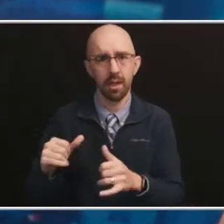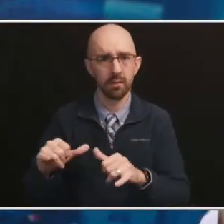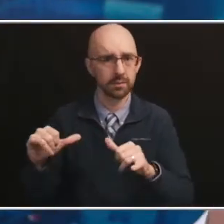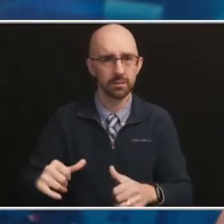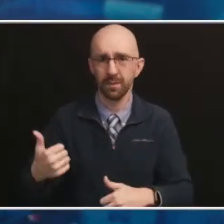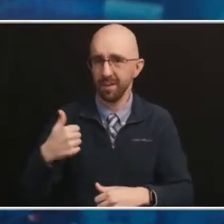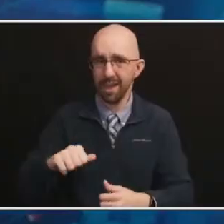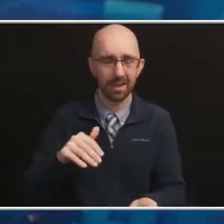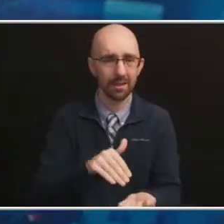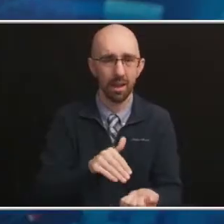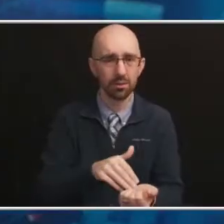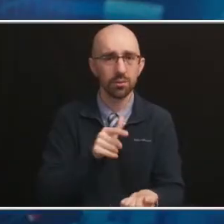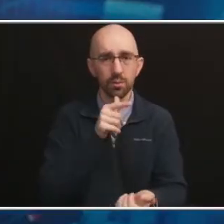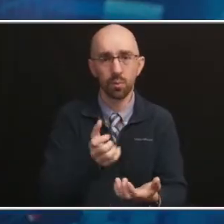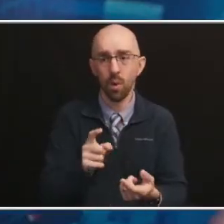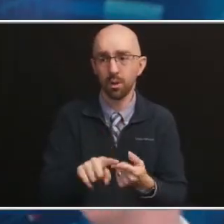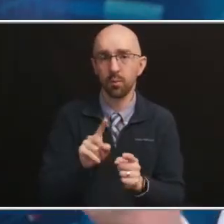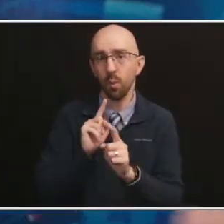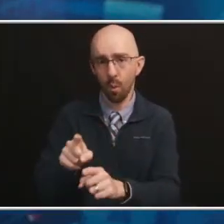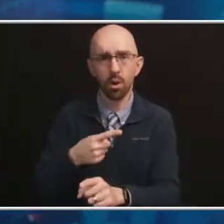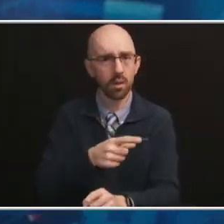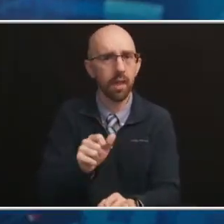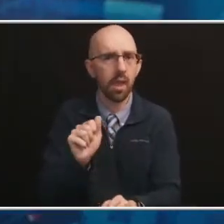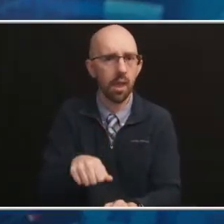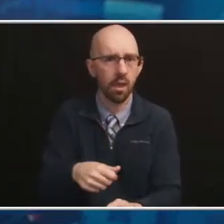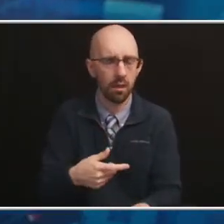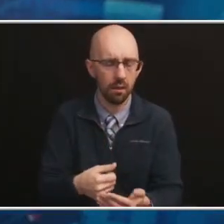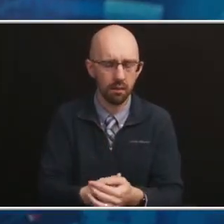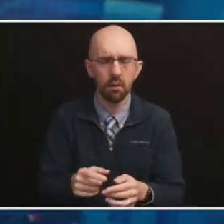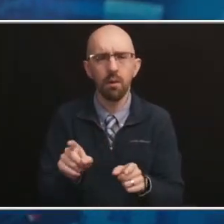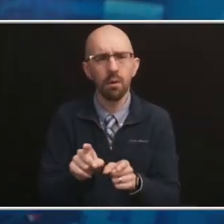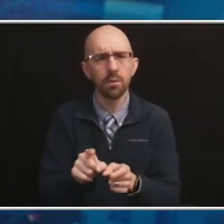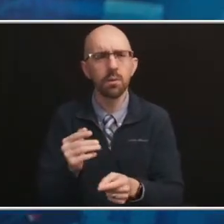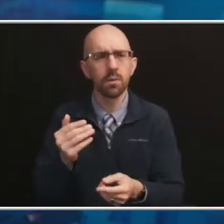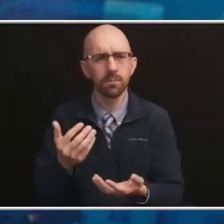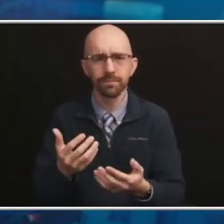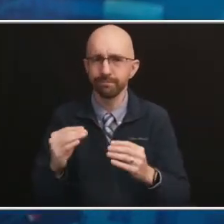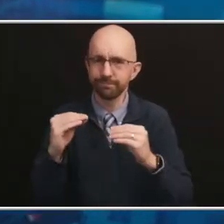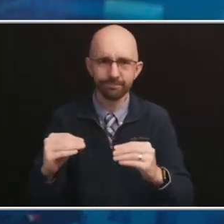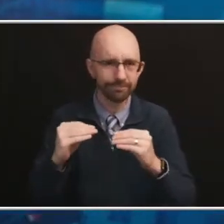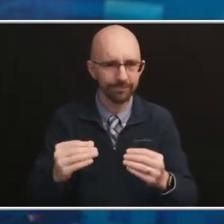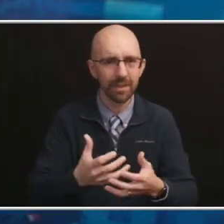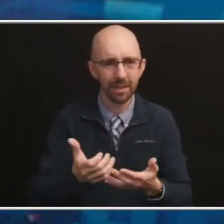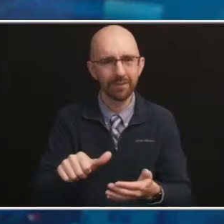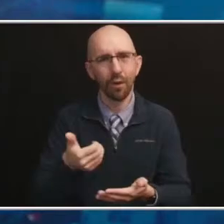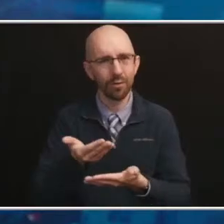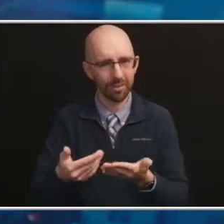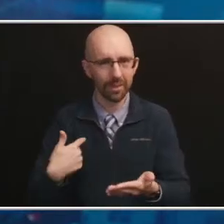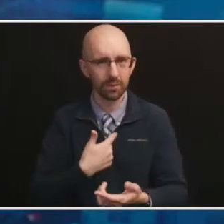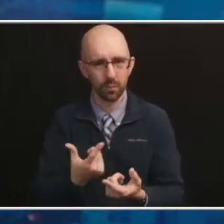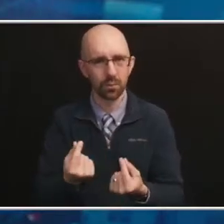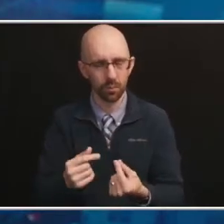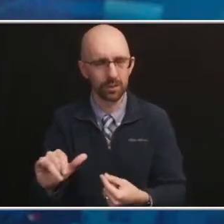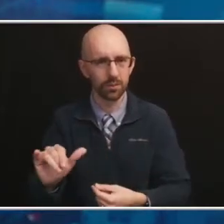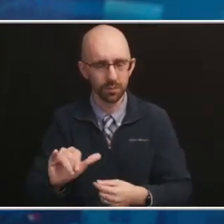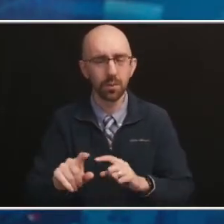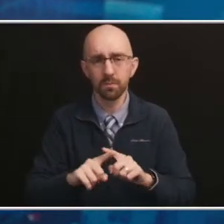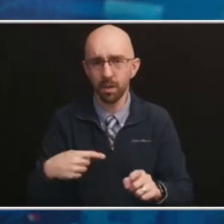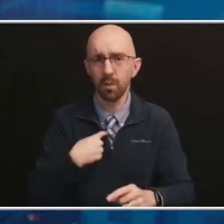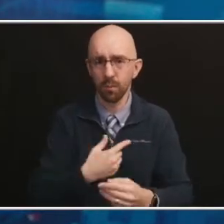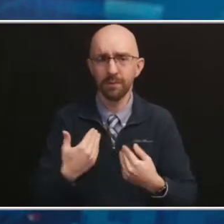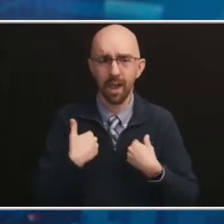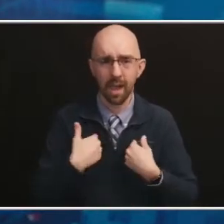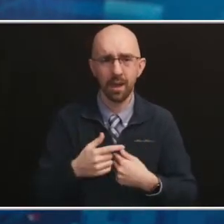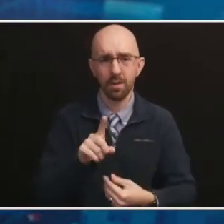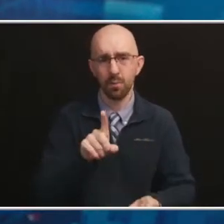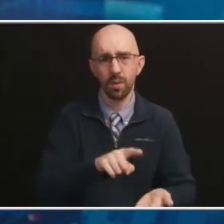who wanted them could order it. We also did a lot of education and lots of other things that we're doing. But we've had about 1,500 blood